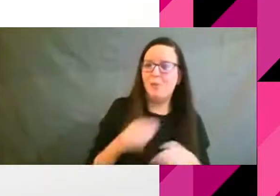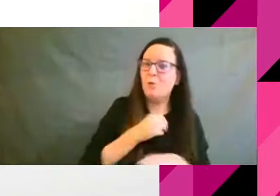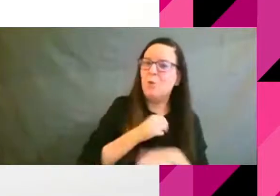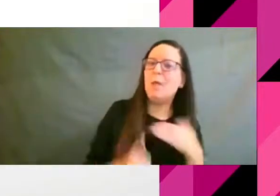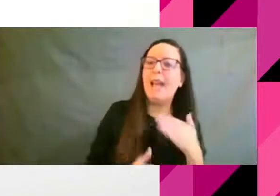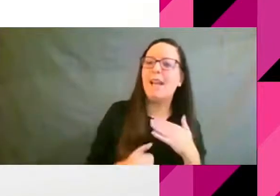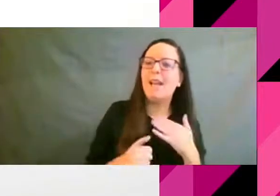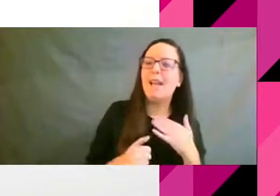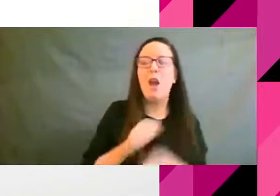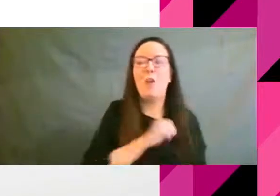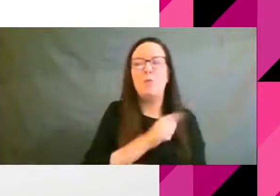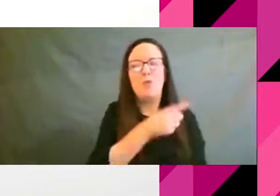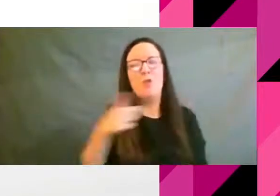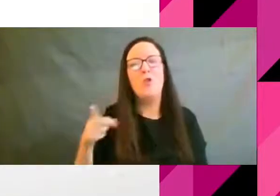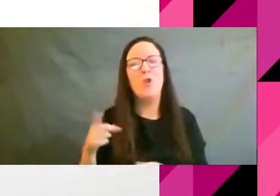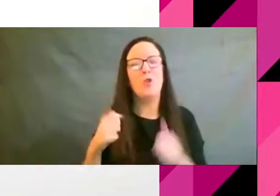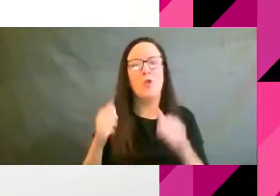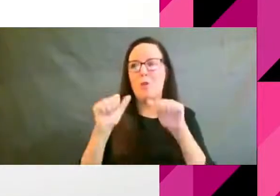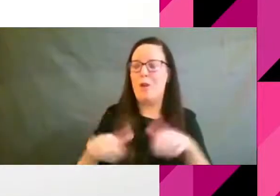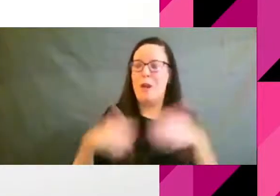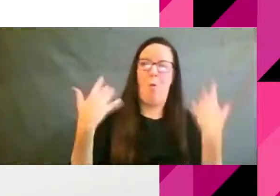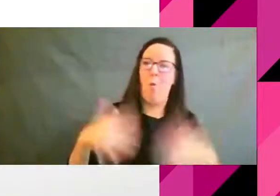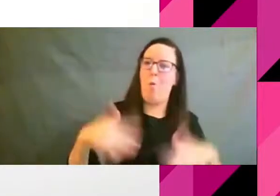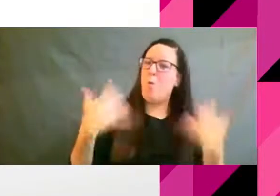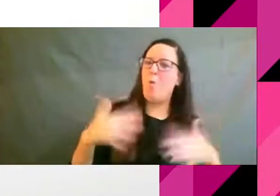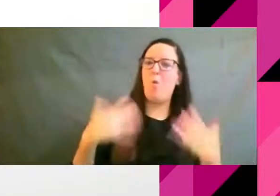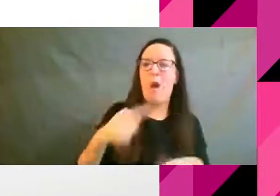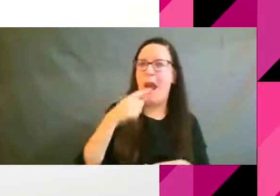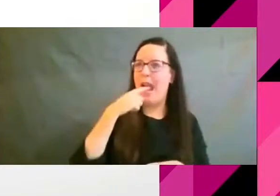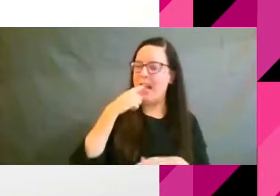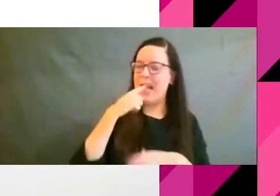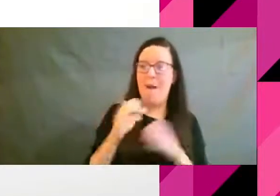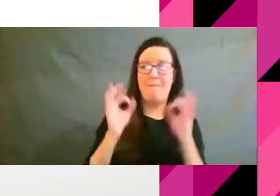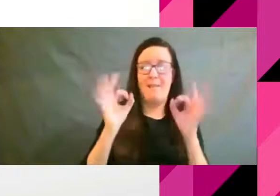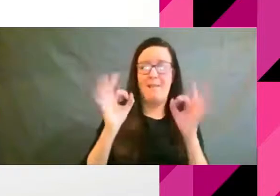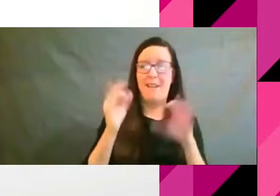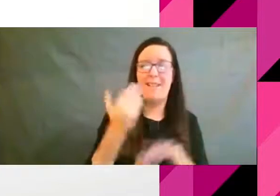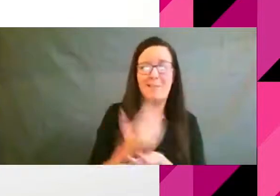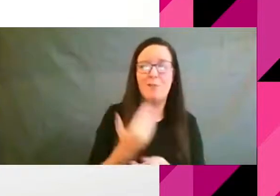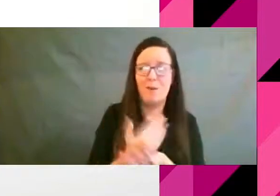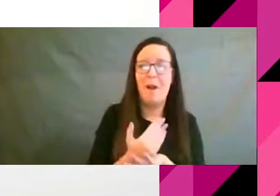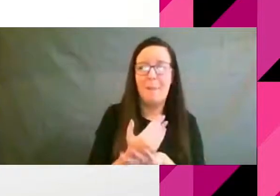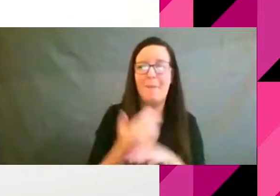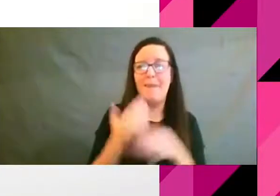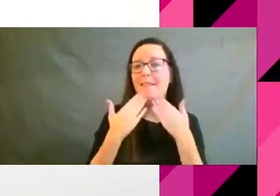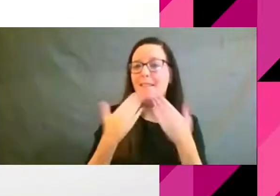agree that everyone concerned has done a phenomenal job. Thank you to you all, and well